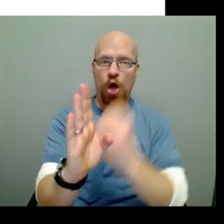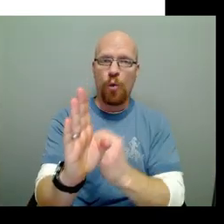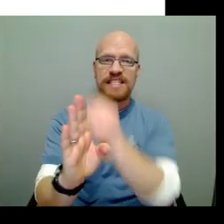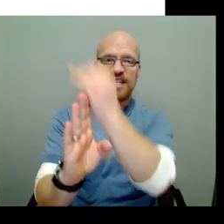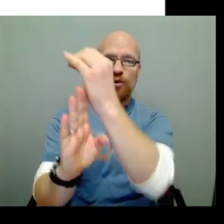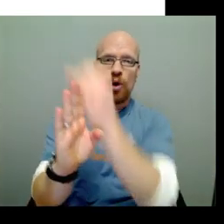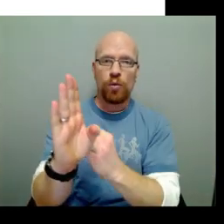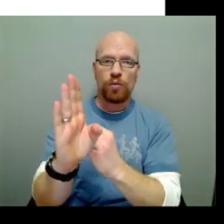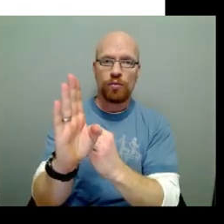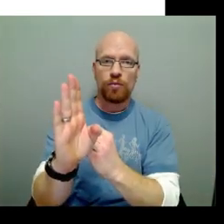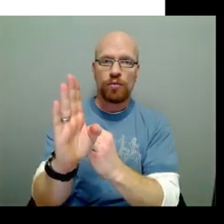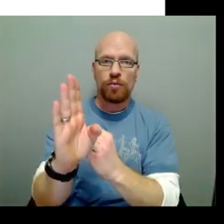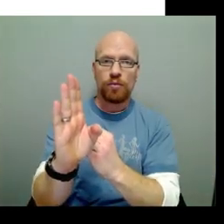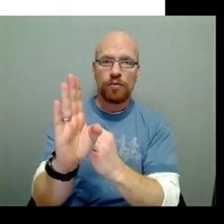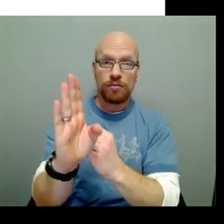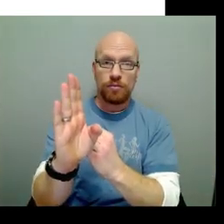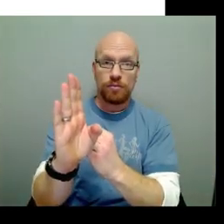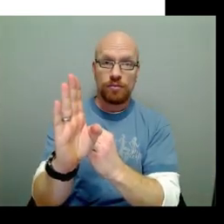X is always 0.